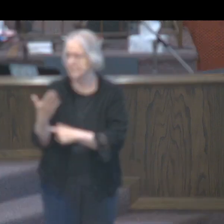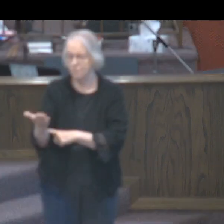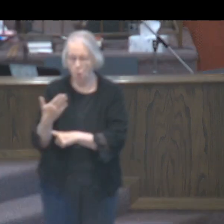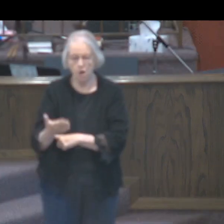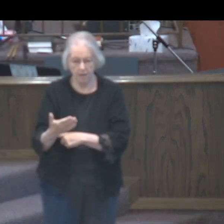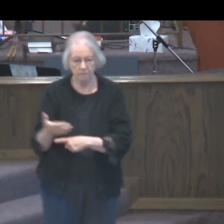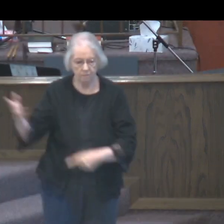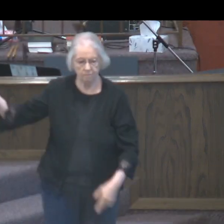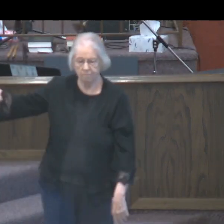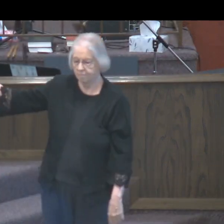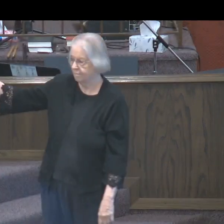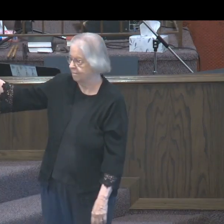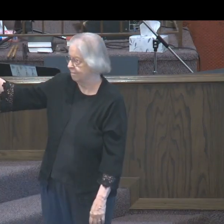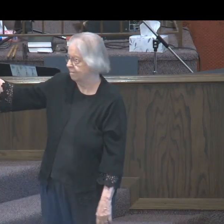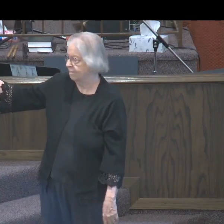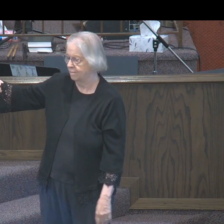them.